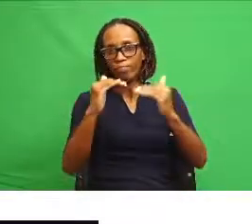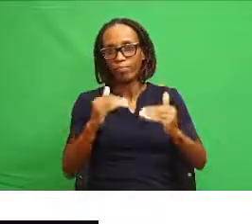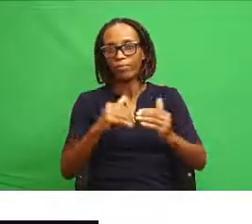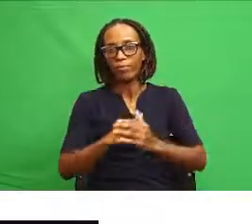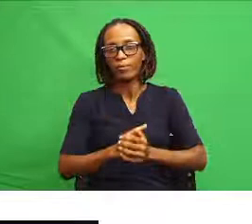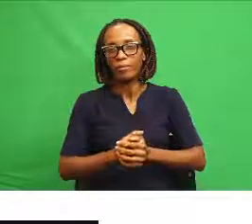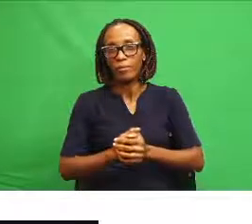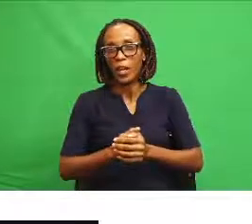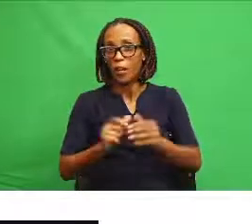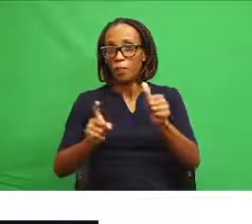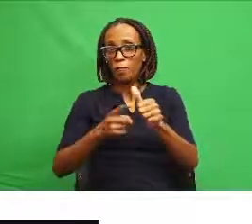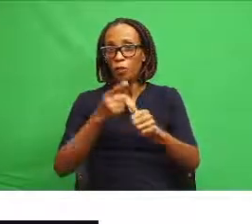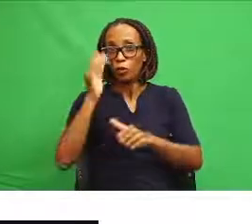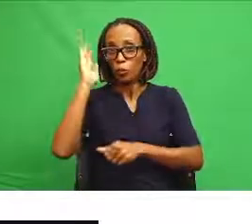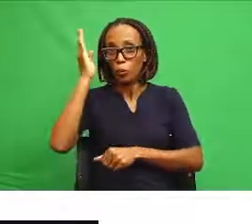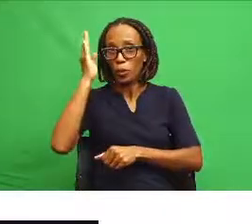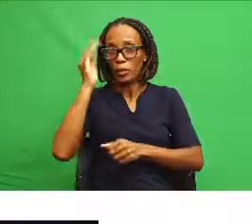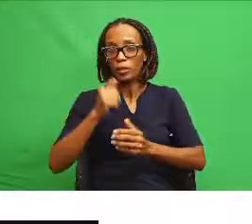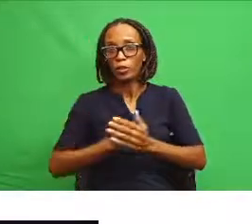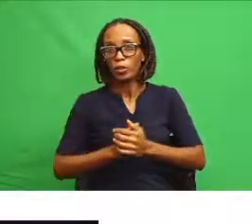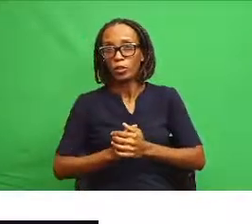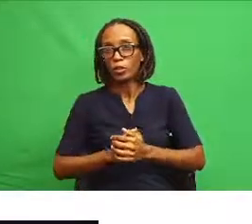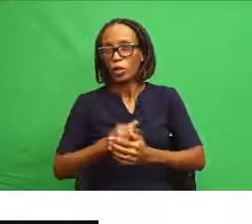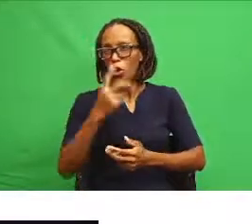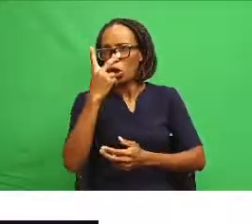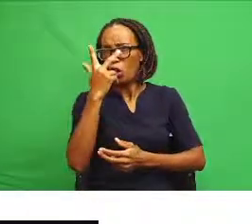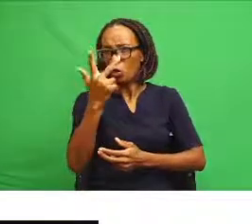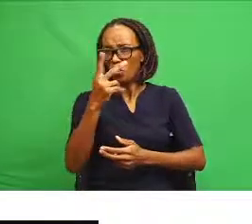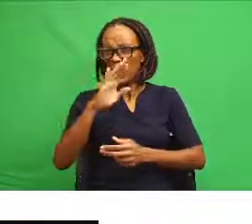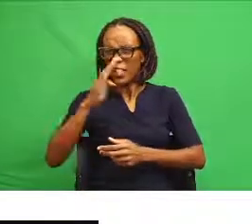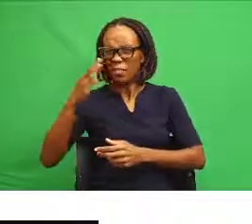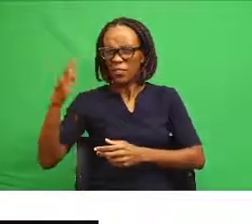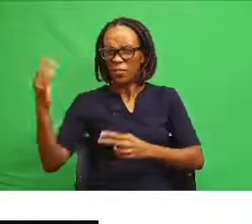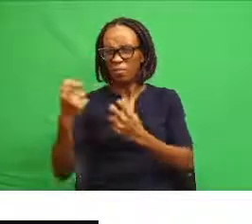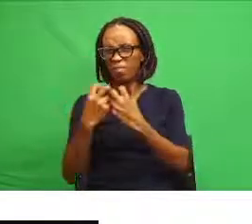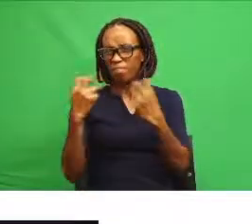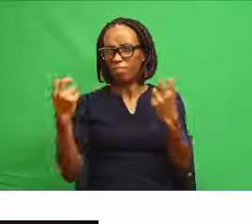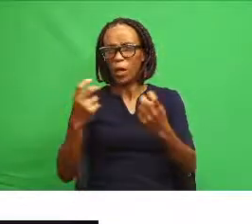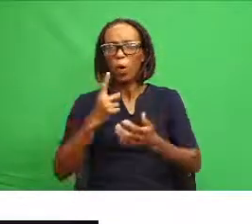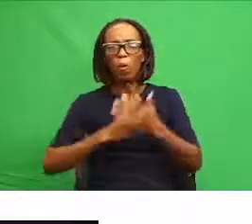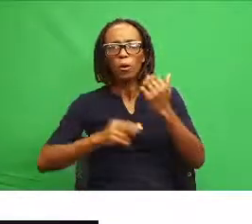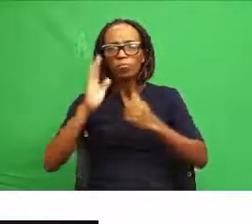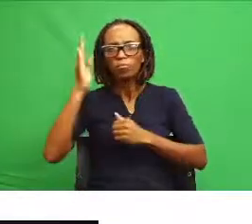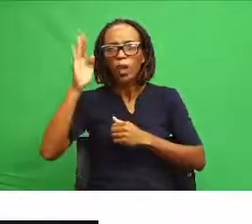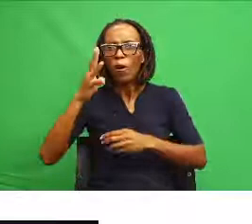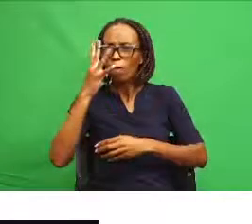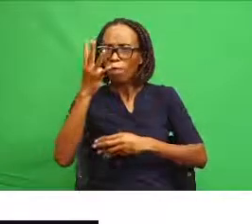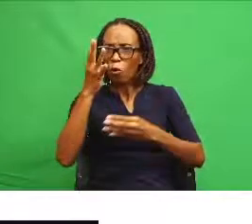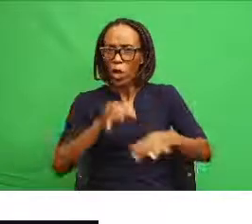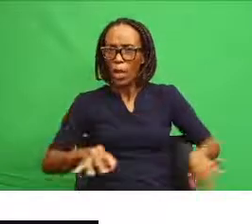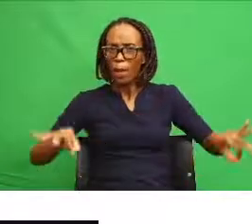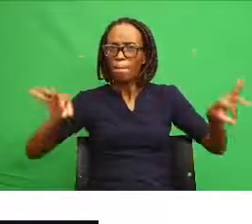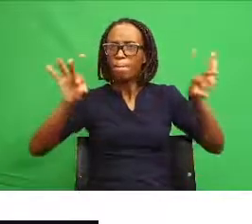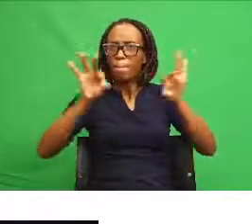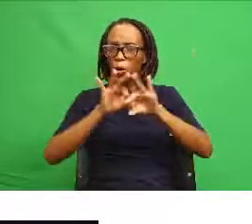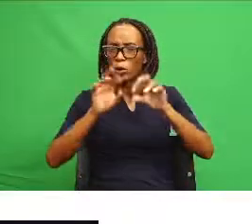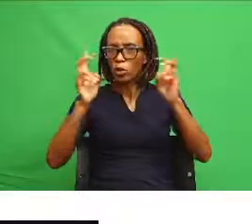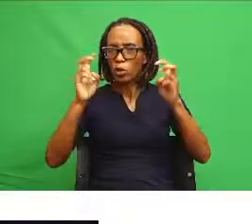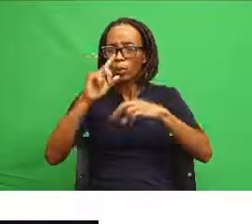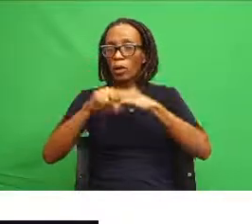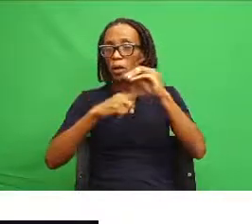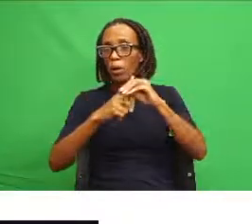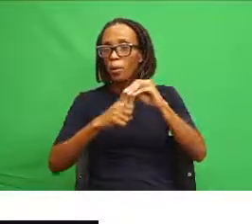matter today, where we will hear from 3 panelists on 4 important areas related to abuse of